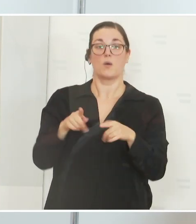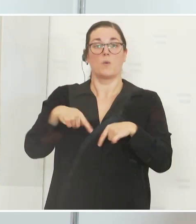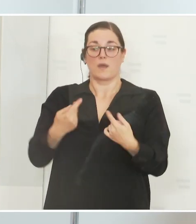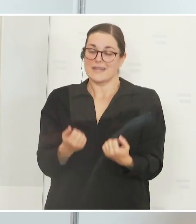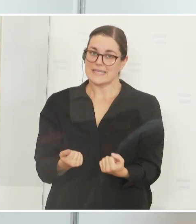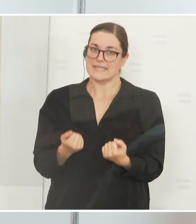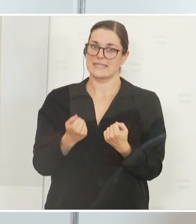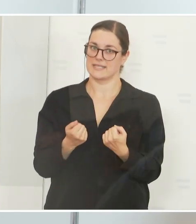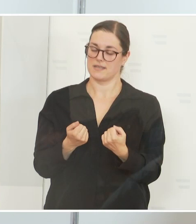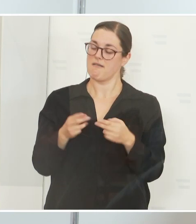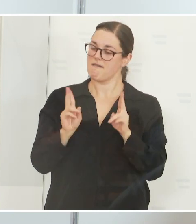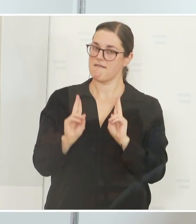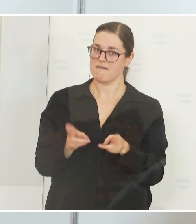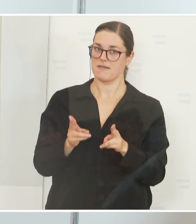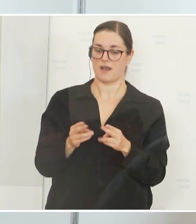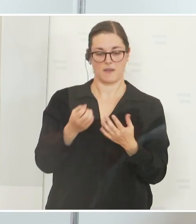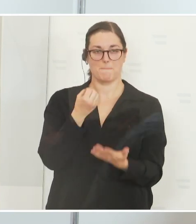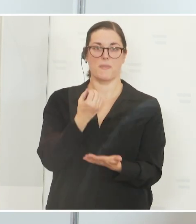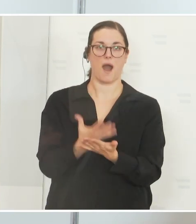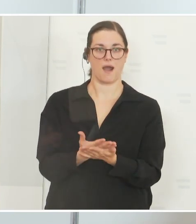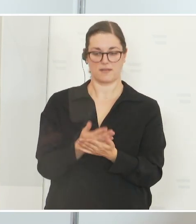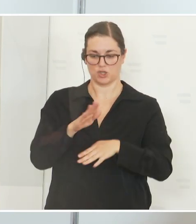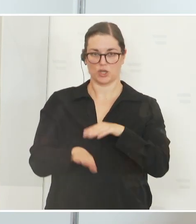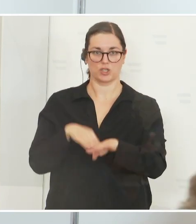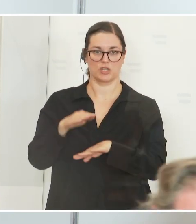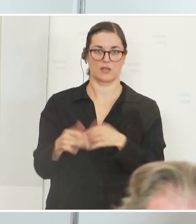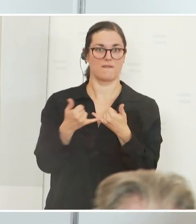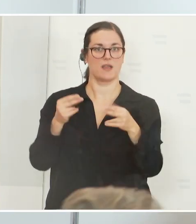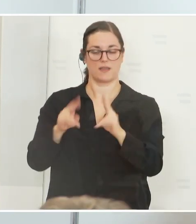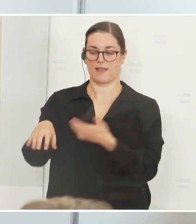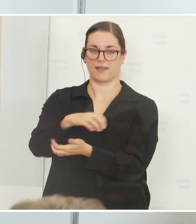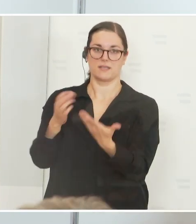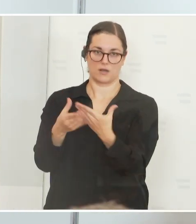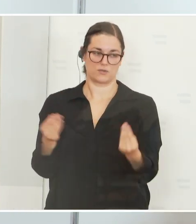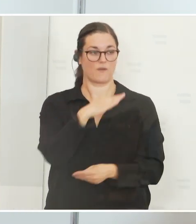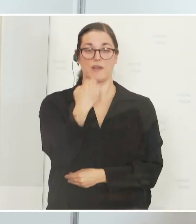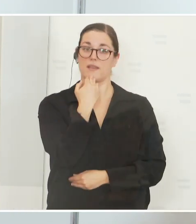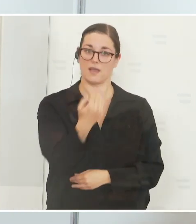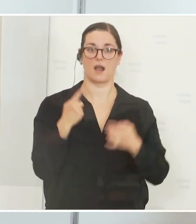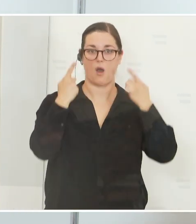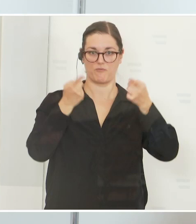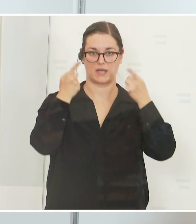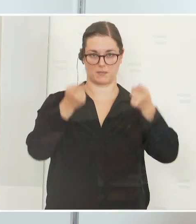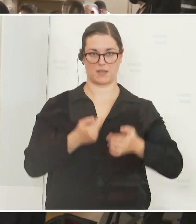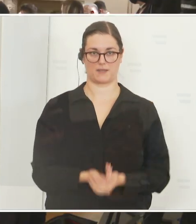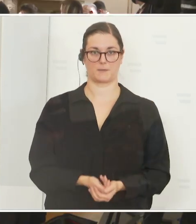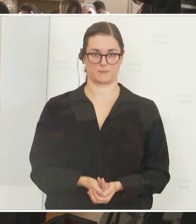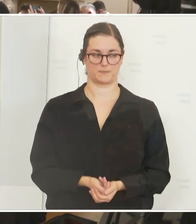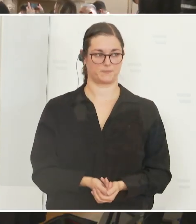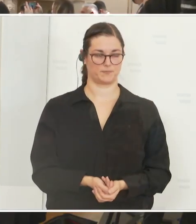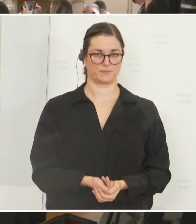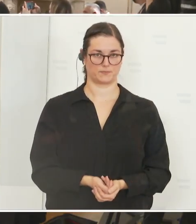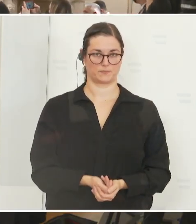sure to take practical steps on solving Belarusian crisis. Thank you for your attention. Mr.